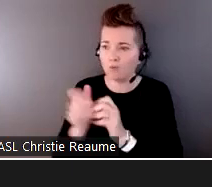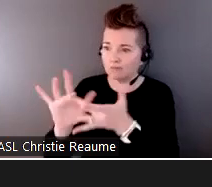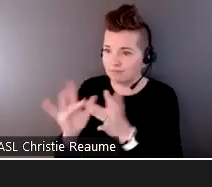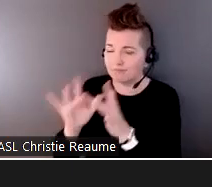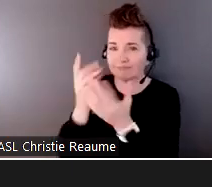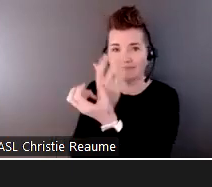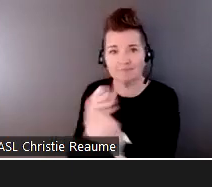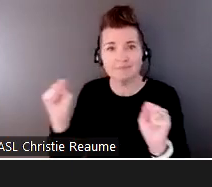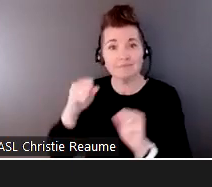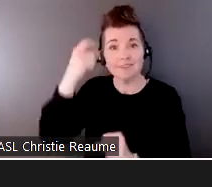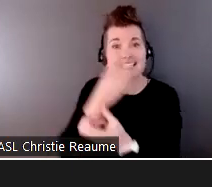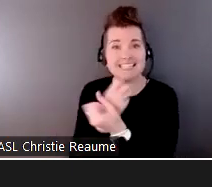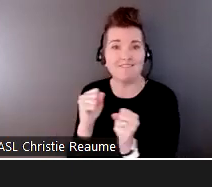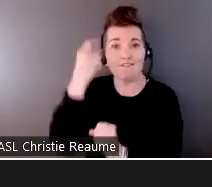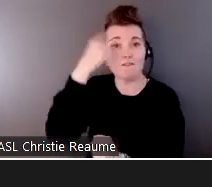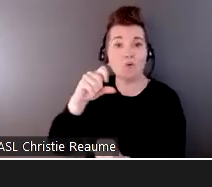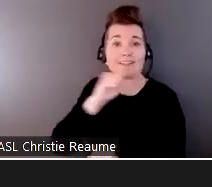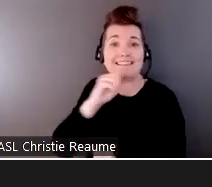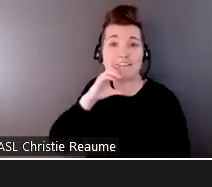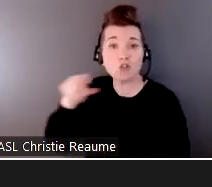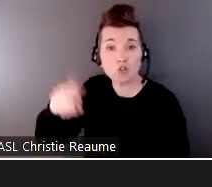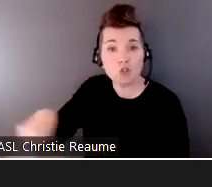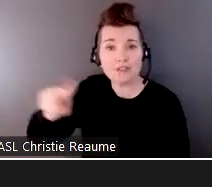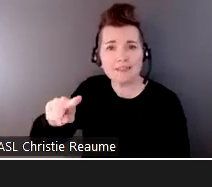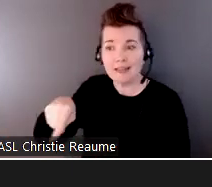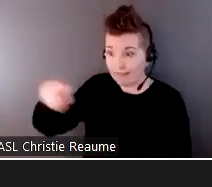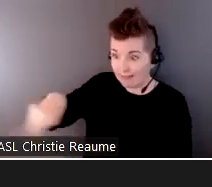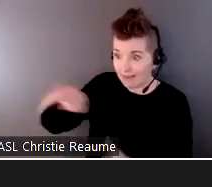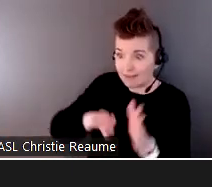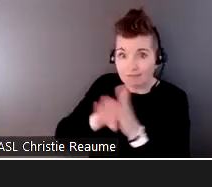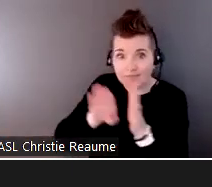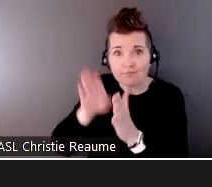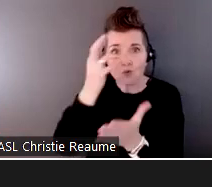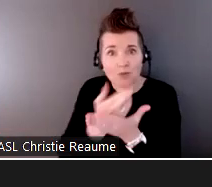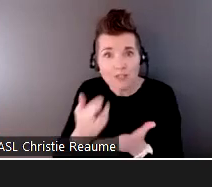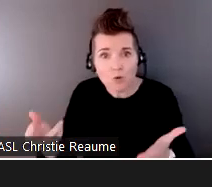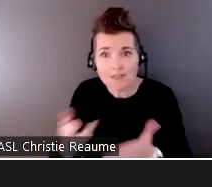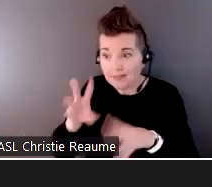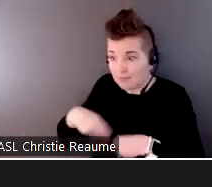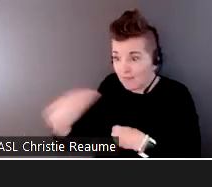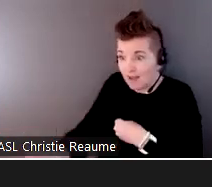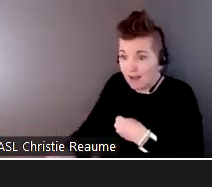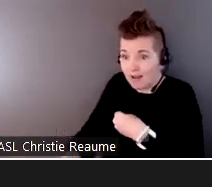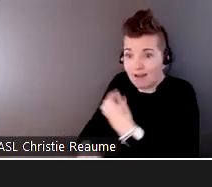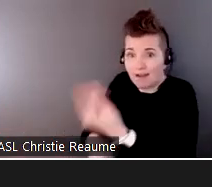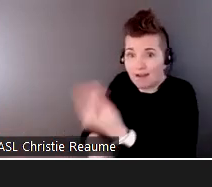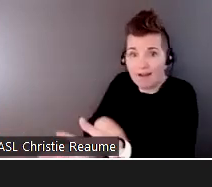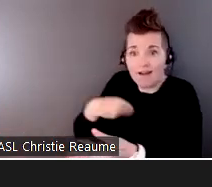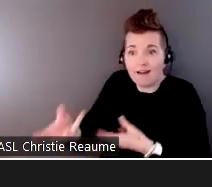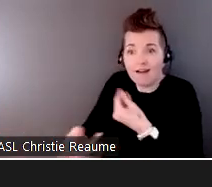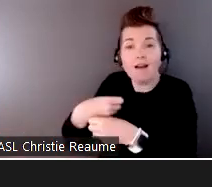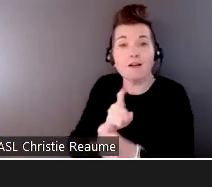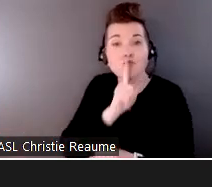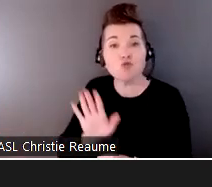their communities and developing resources so they can use that in their daily lives and to ensure that their safety is